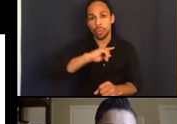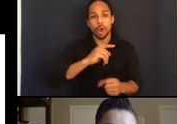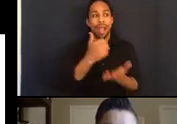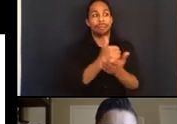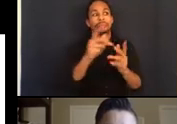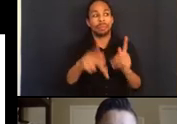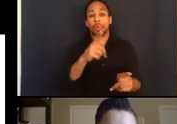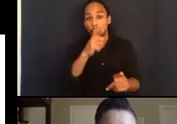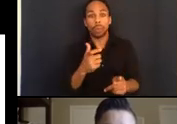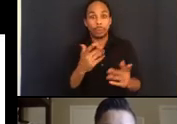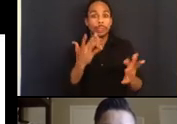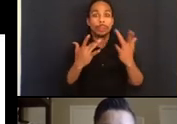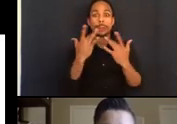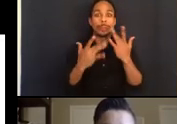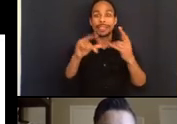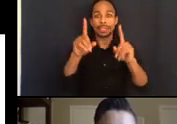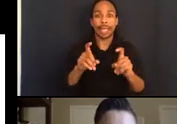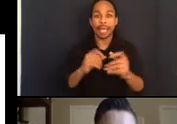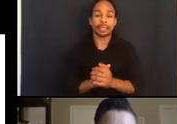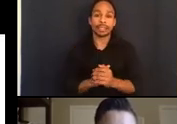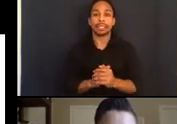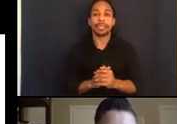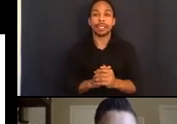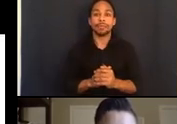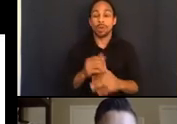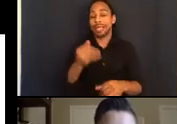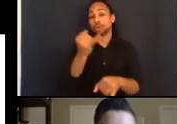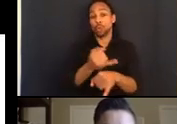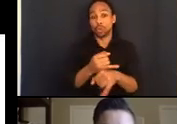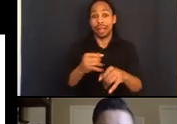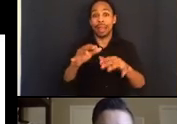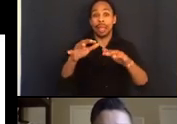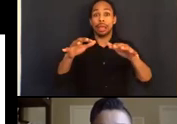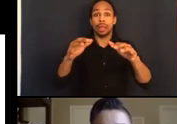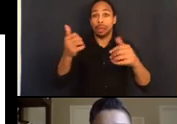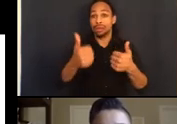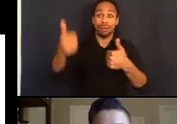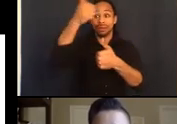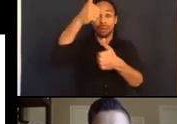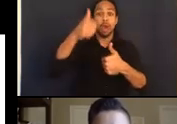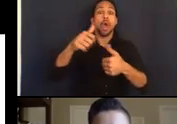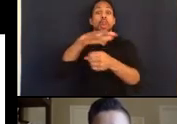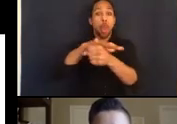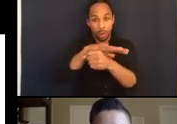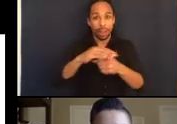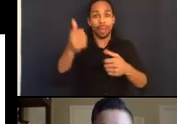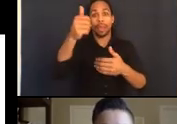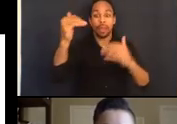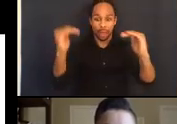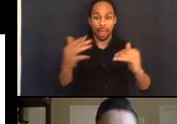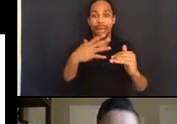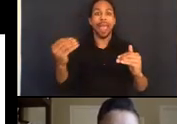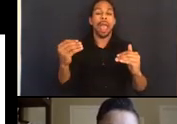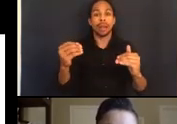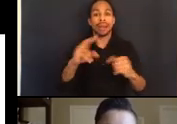an institutional level and hopefully a local and national level as well, and be able to mobilize testing to where it's needed most